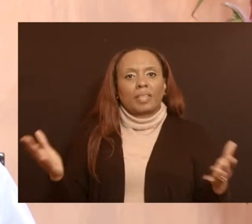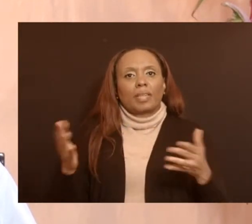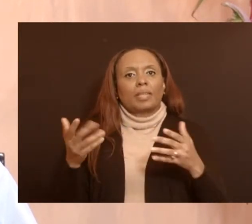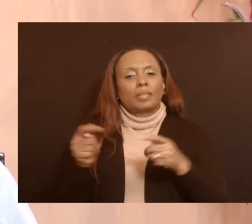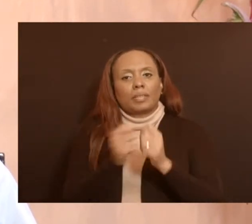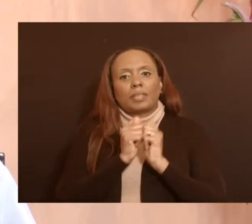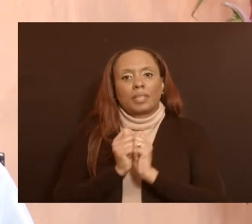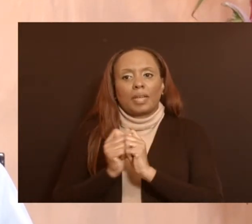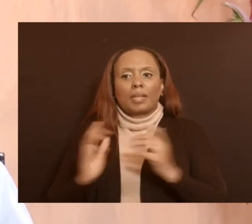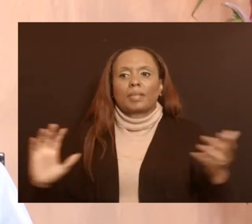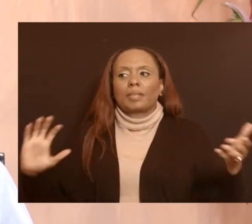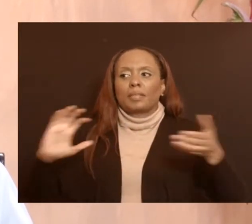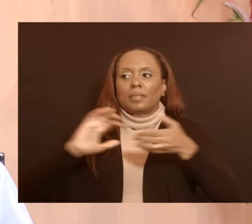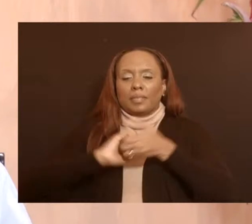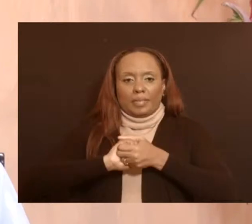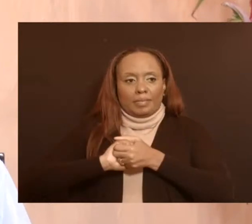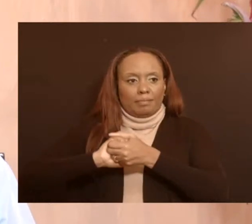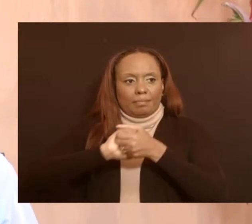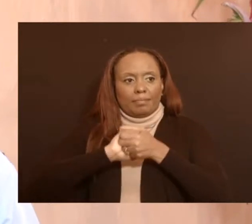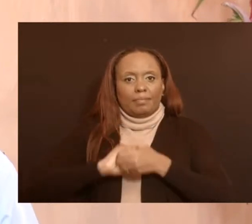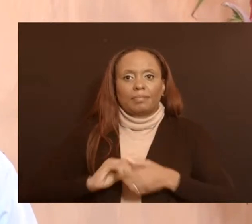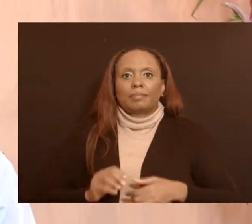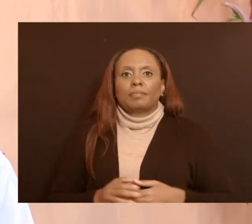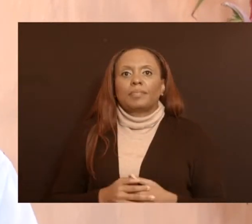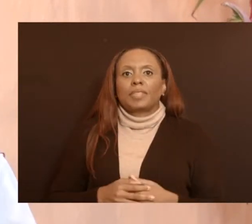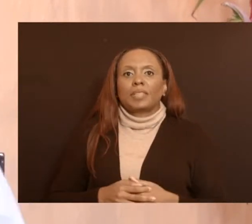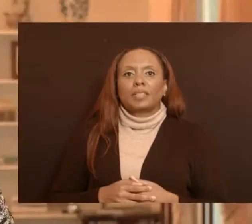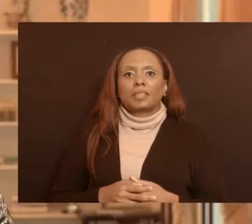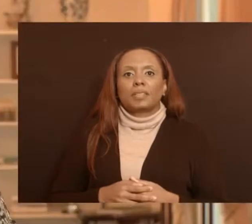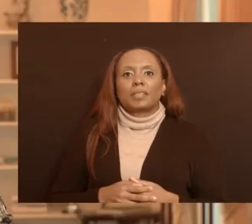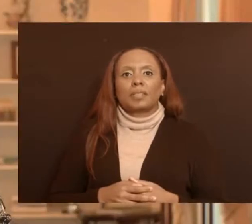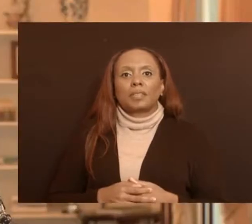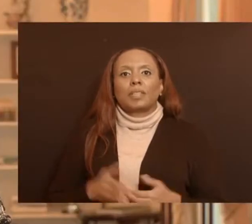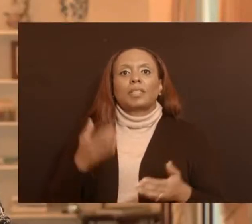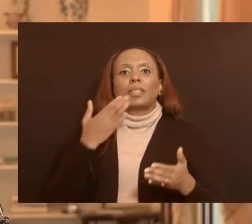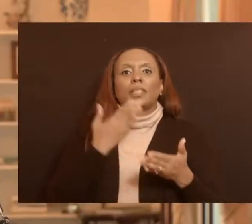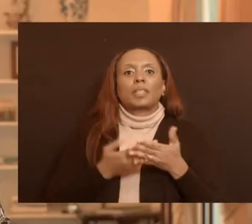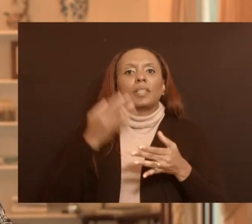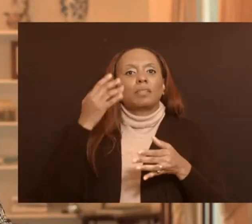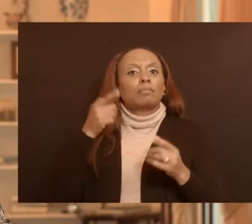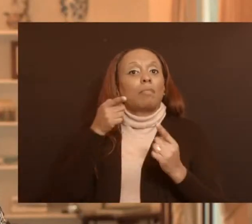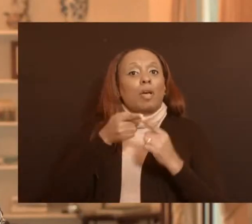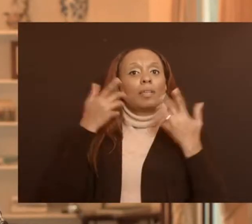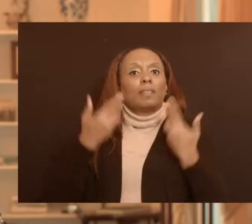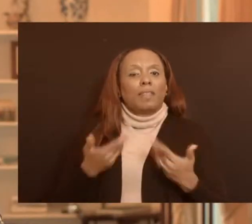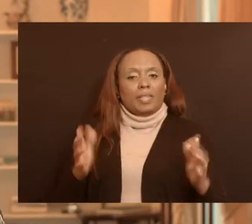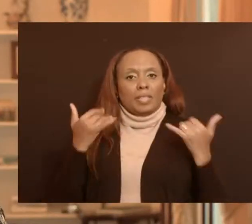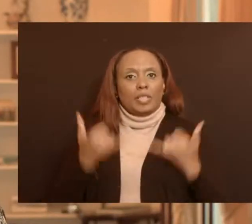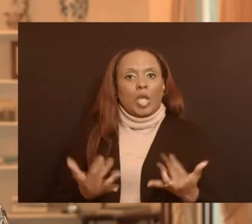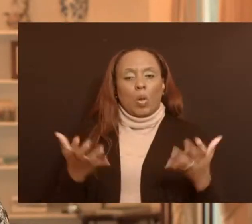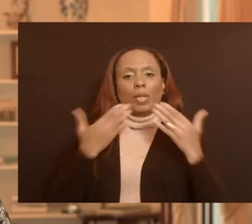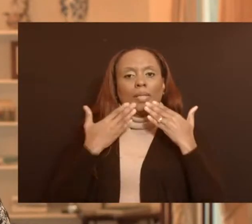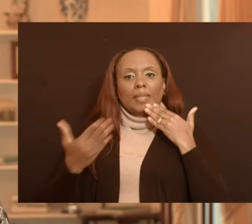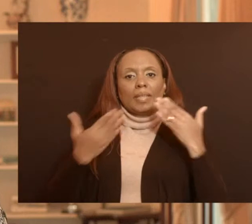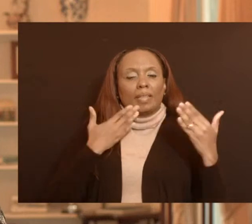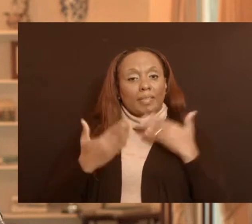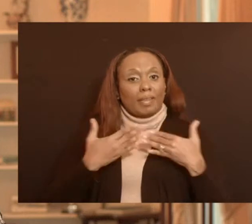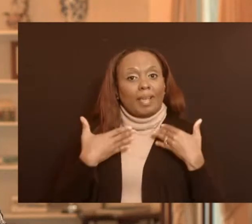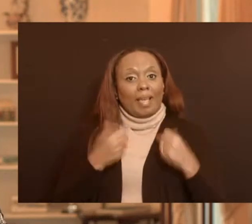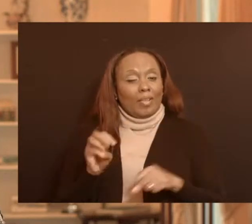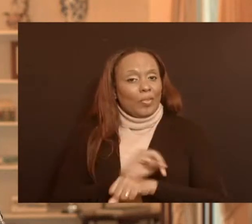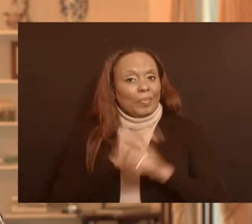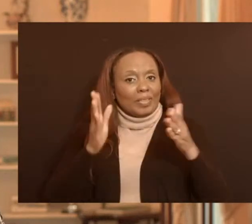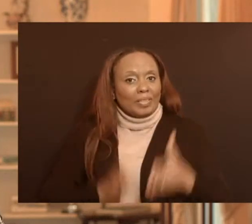together as we have been doing. We're in this together. A very good point on which to end, Minister. As we close, let me thank the Minister of Health